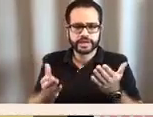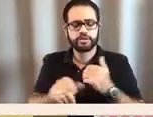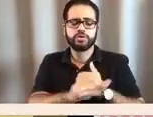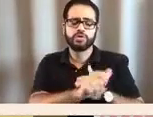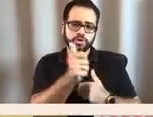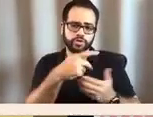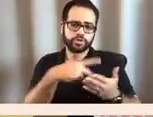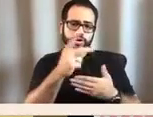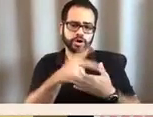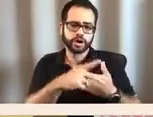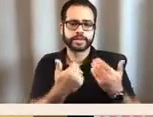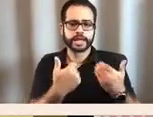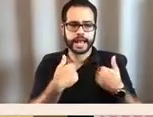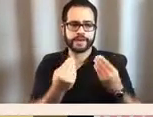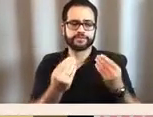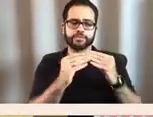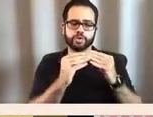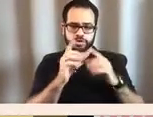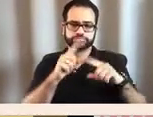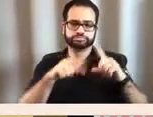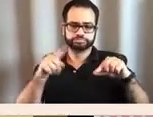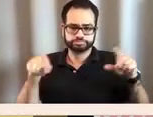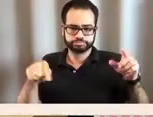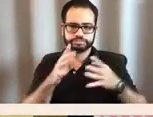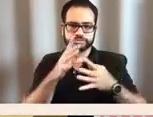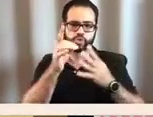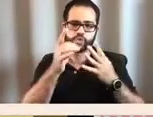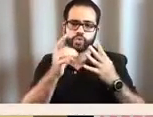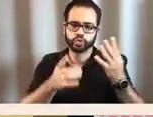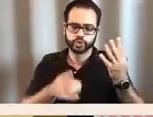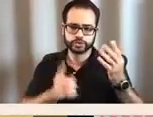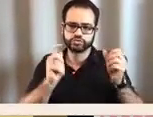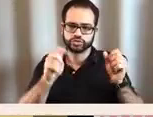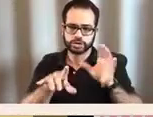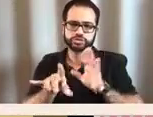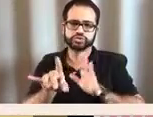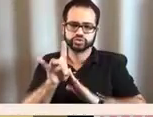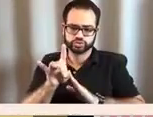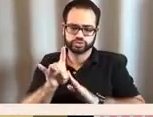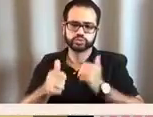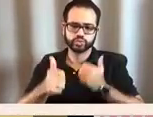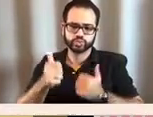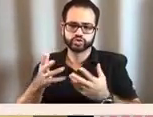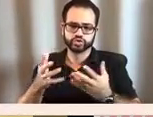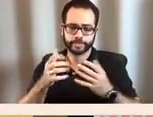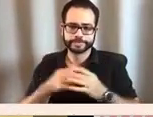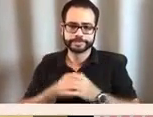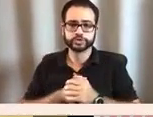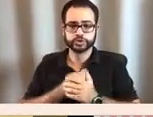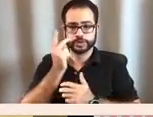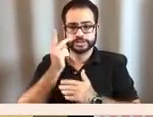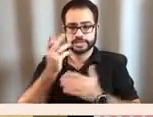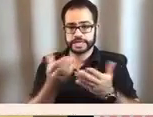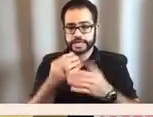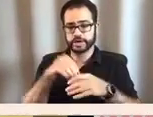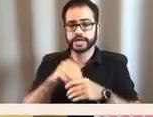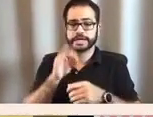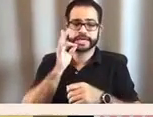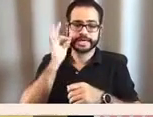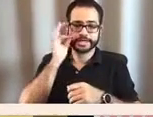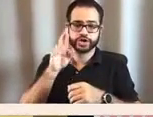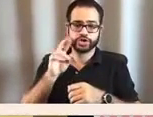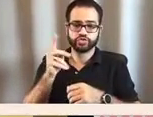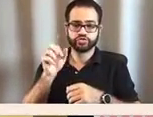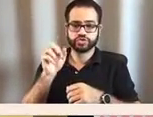programs offer an array of choices to choose the credential. So you see here with Indian River State